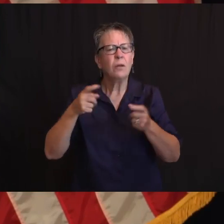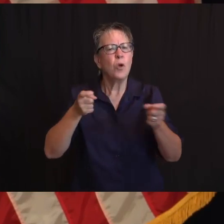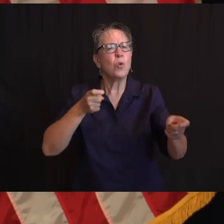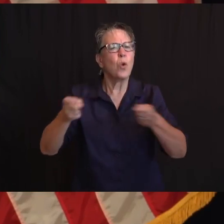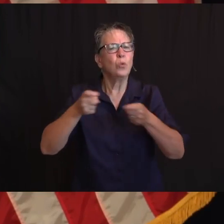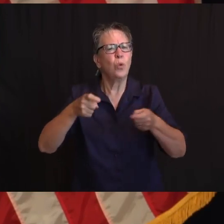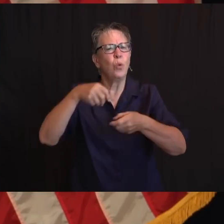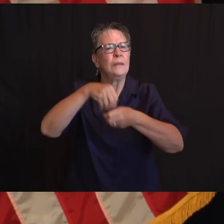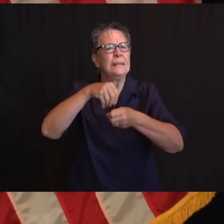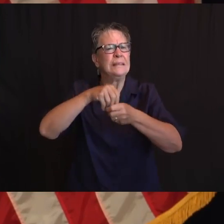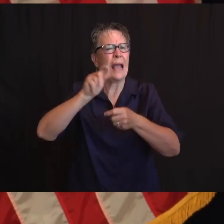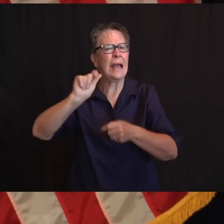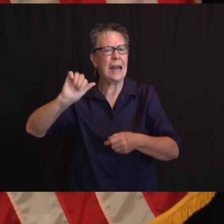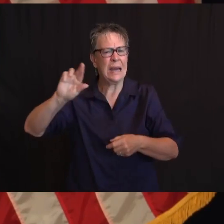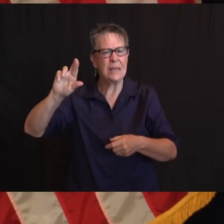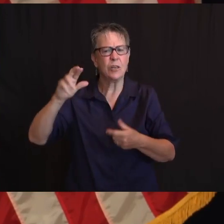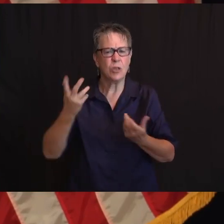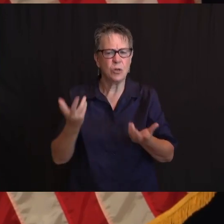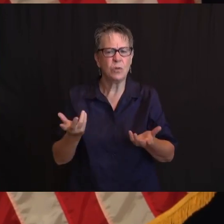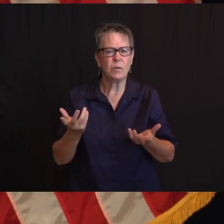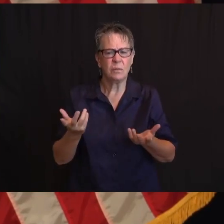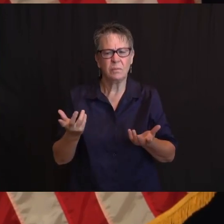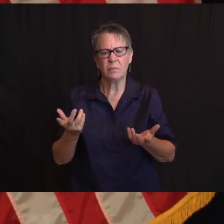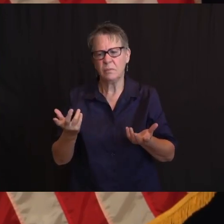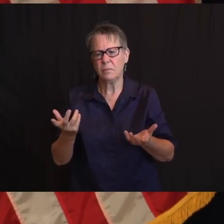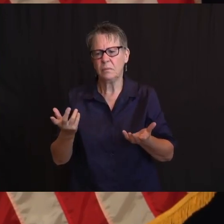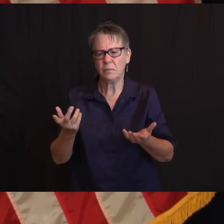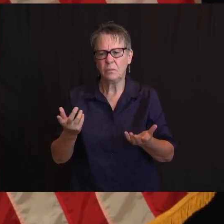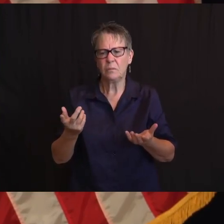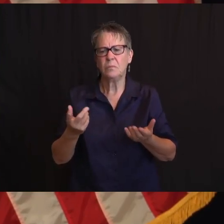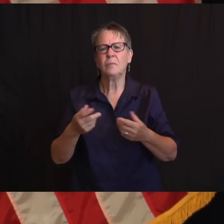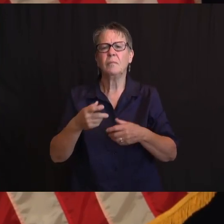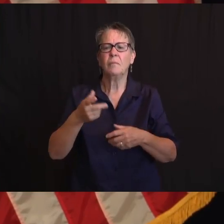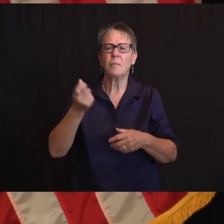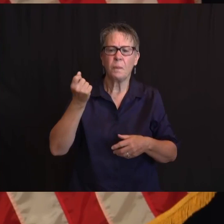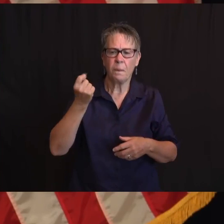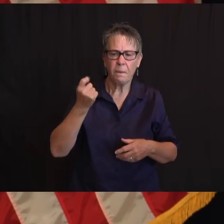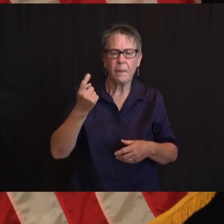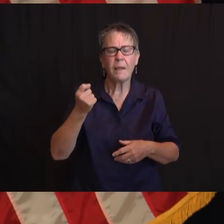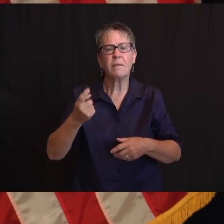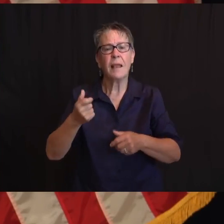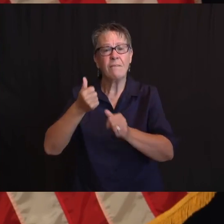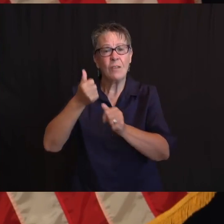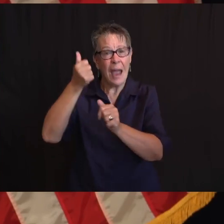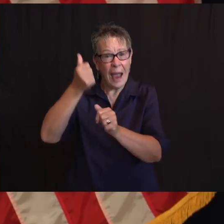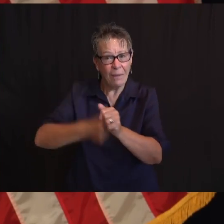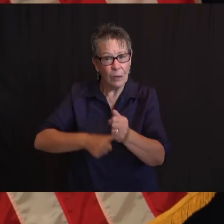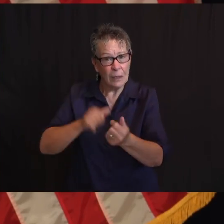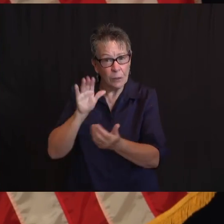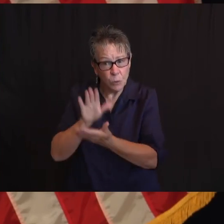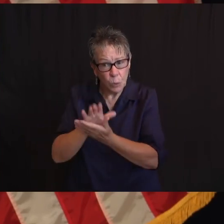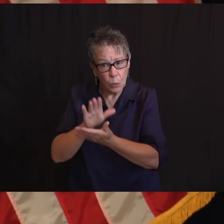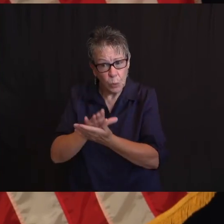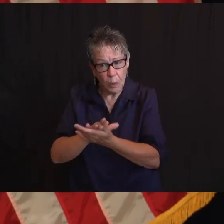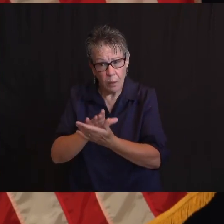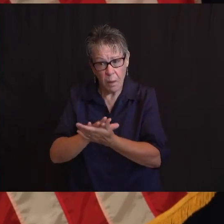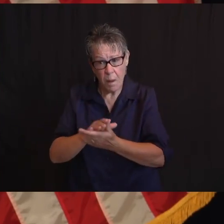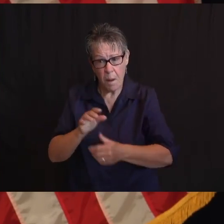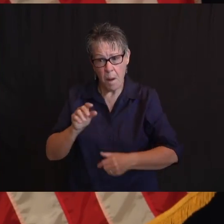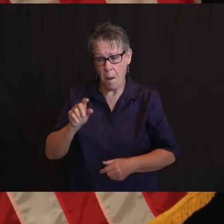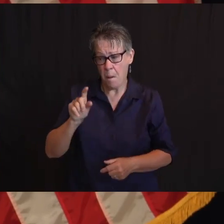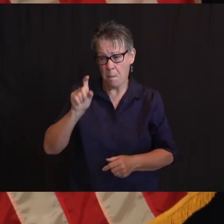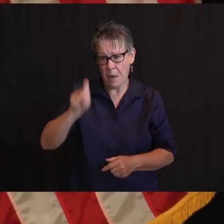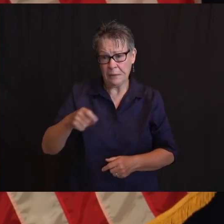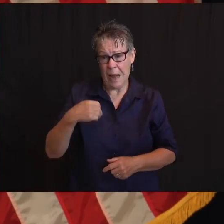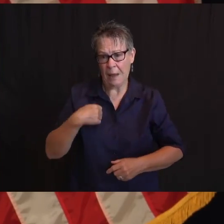that for every school district that there should be a designated person who is responsible for indoor air quality,